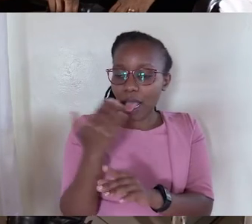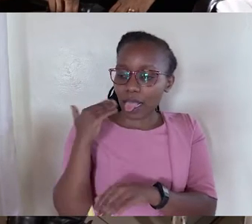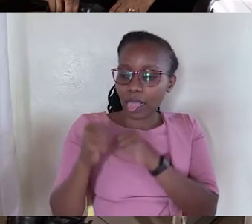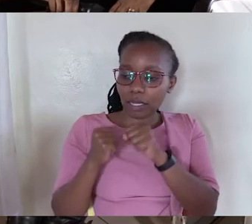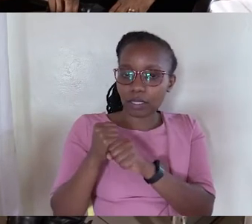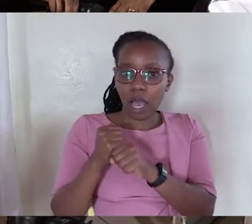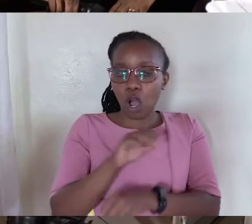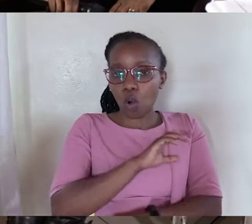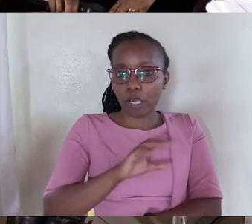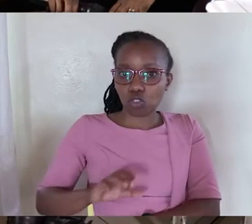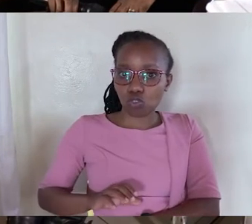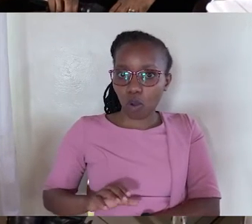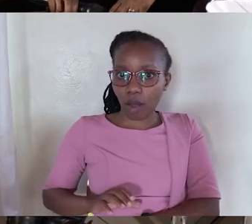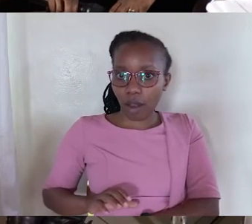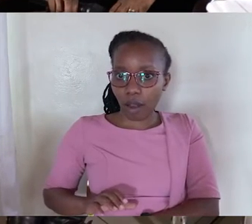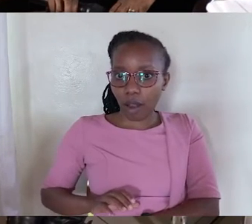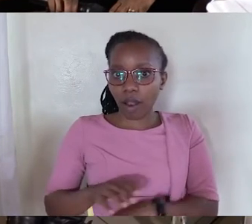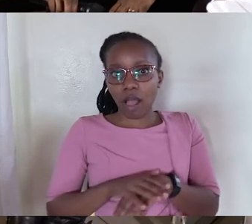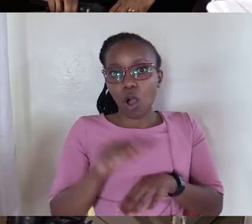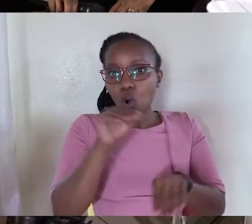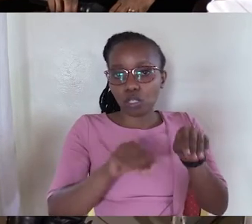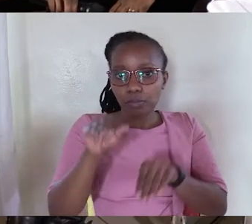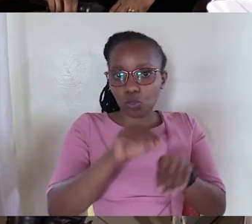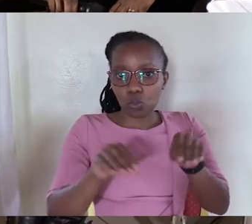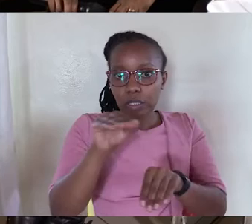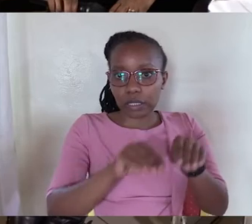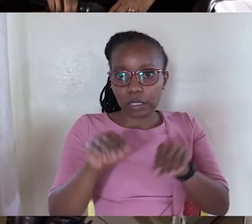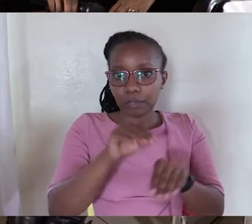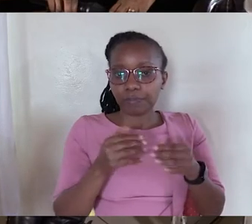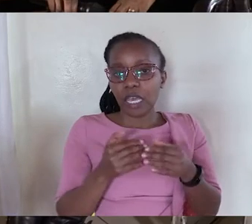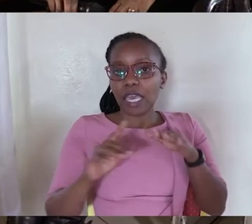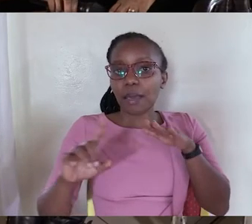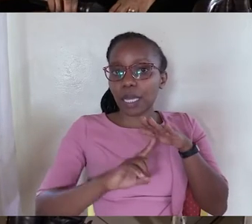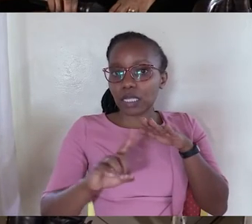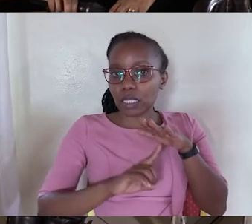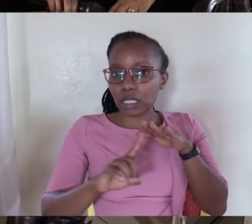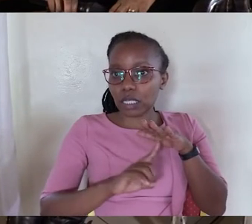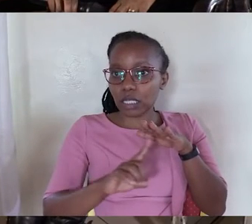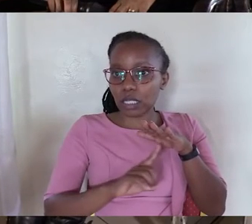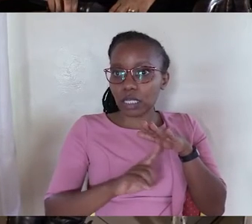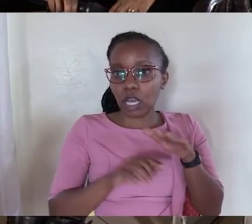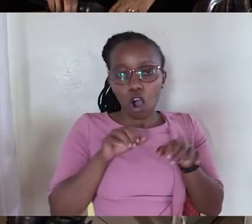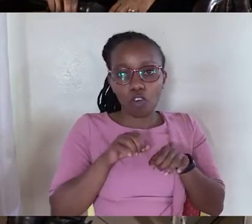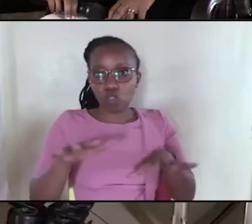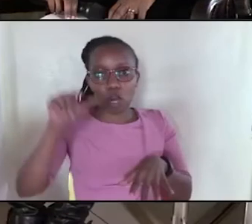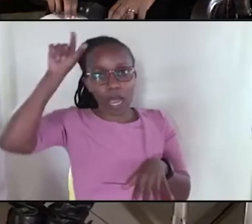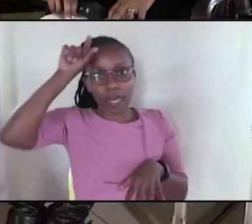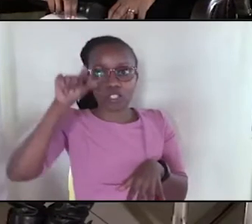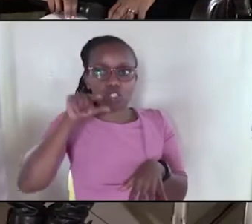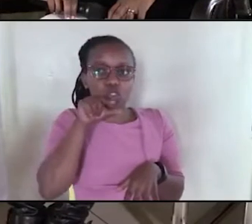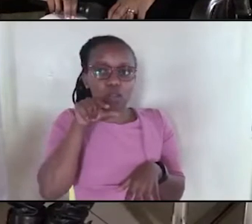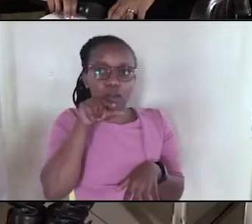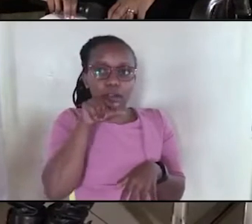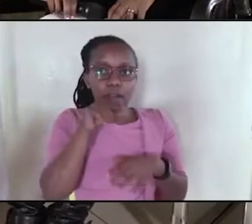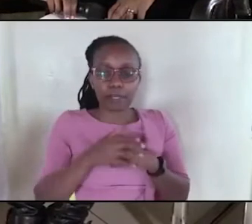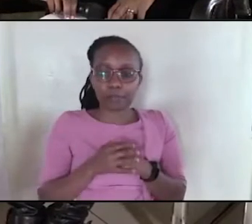the commission was a main contributor in the line ministry of devolution and gender,